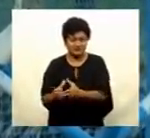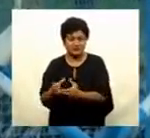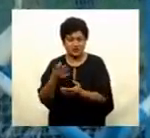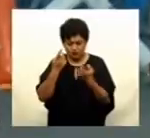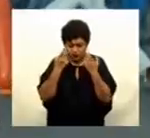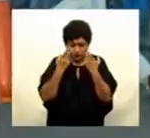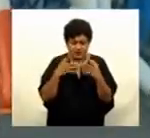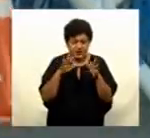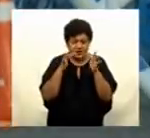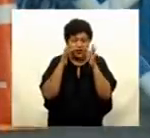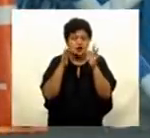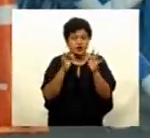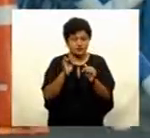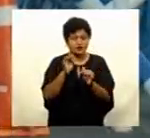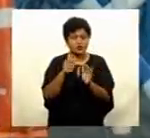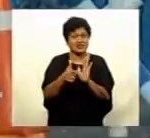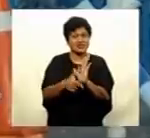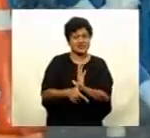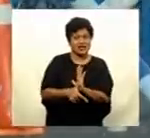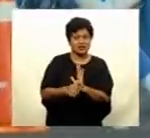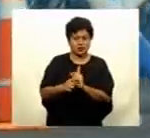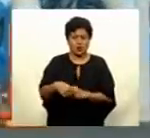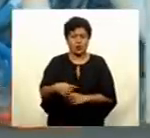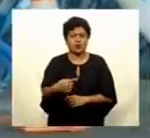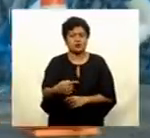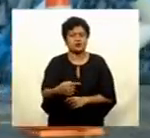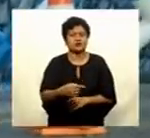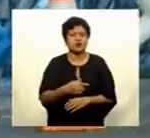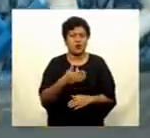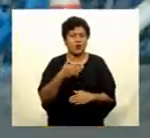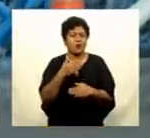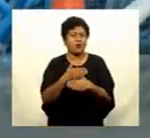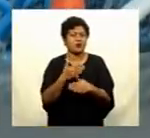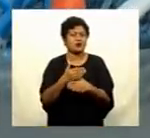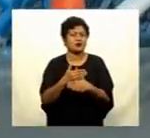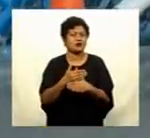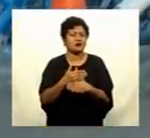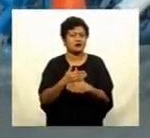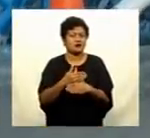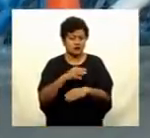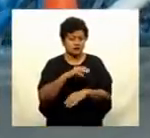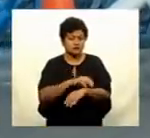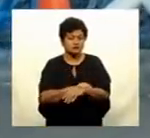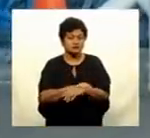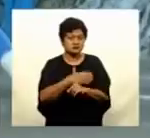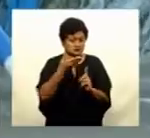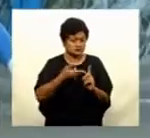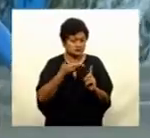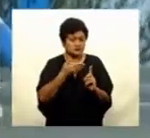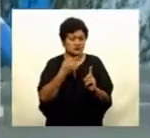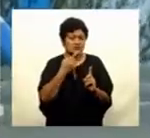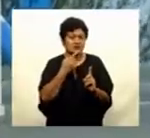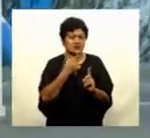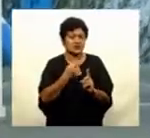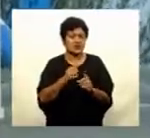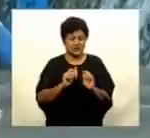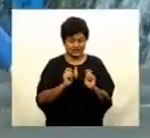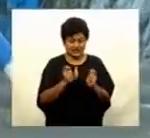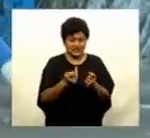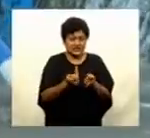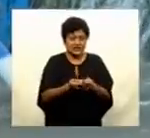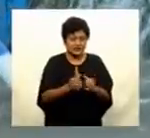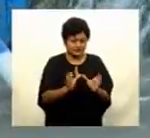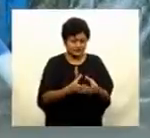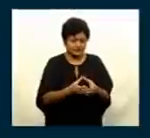force is continuing its normal operations 24 hours a day. Acting Police Commissioner Rusiate Tundavu says the force is mindful of